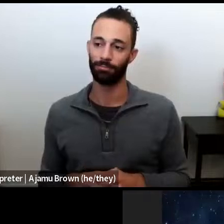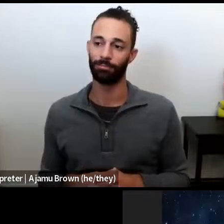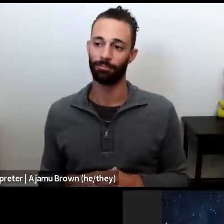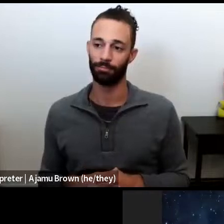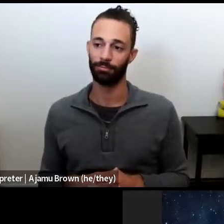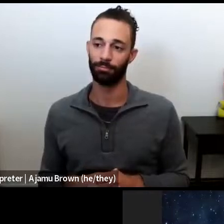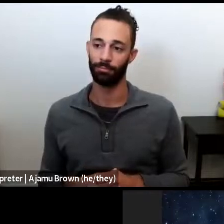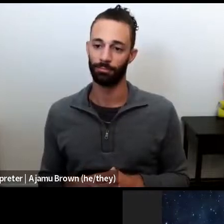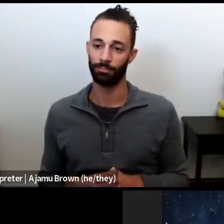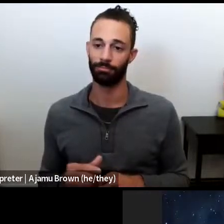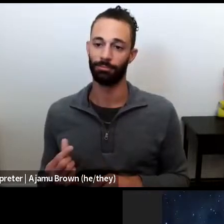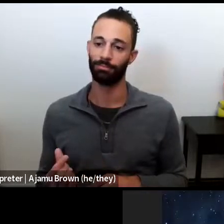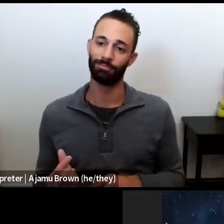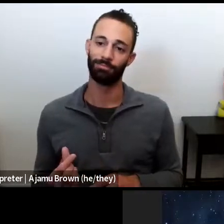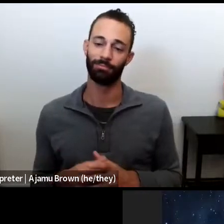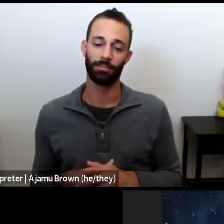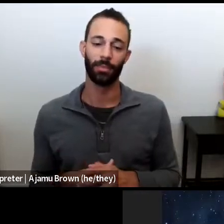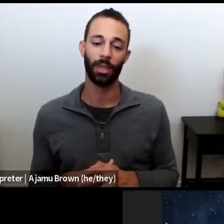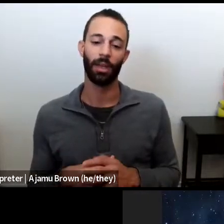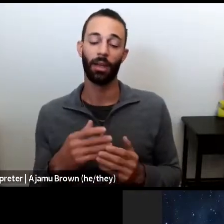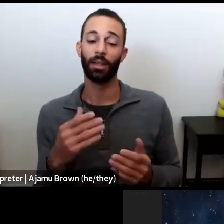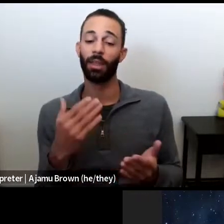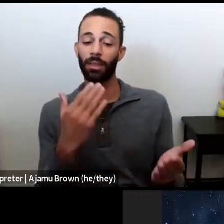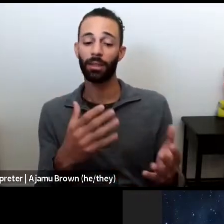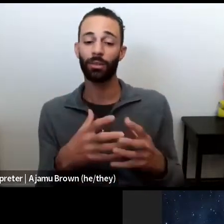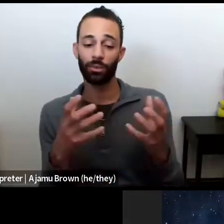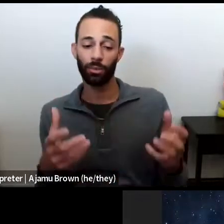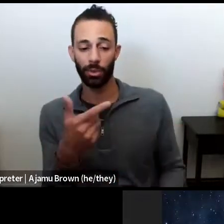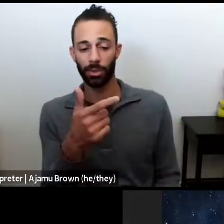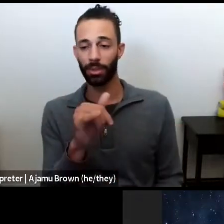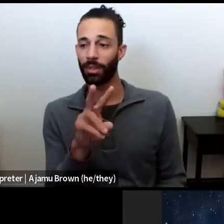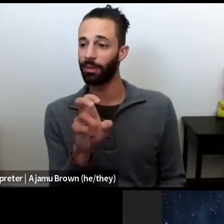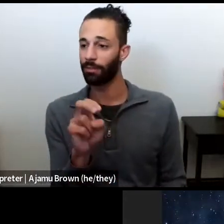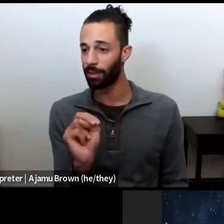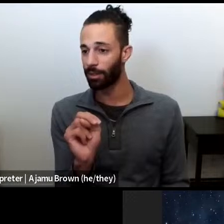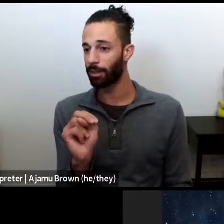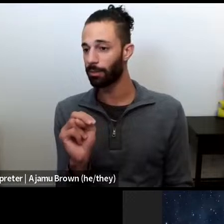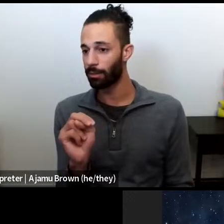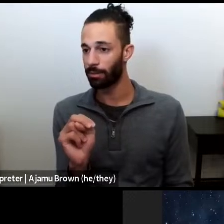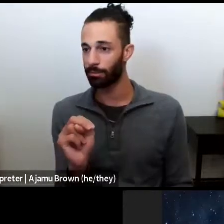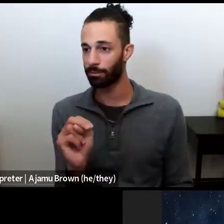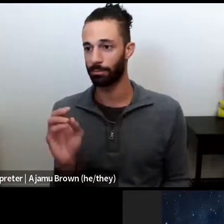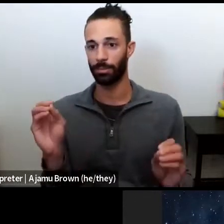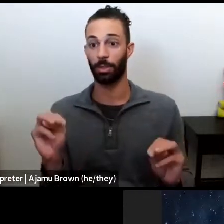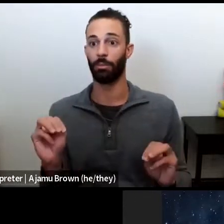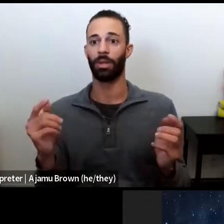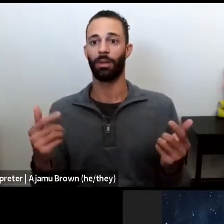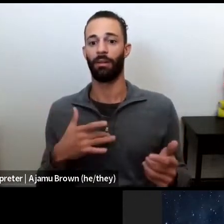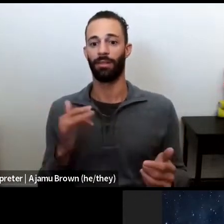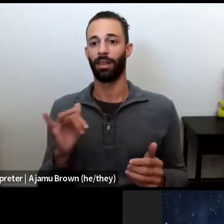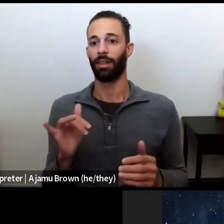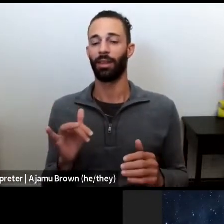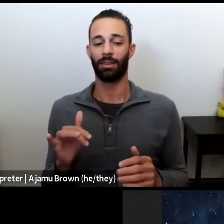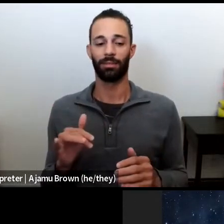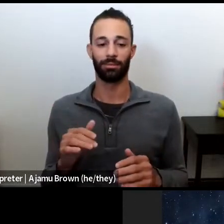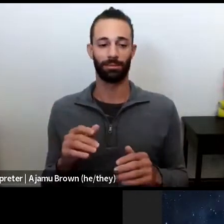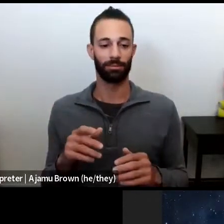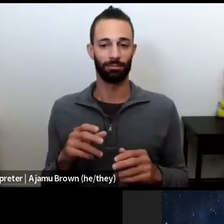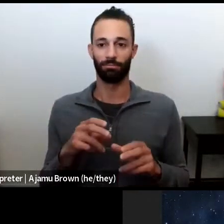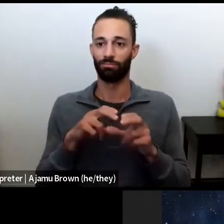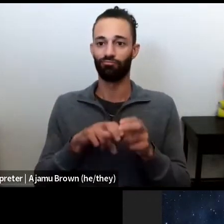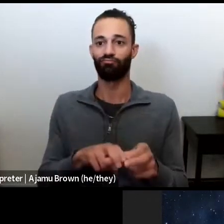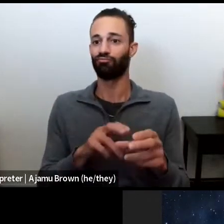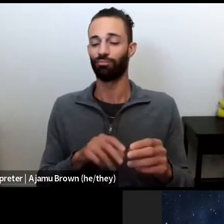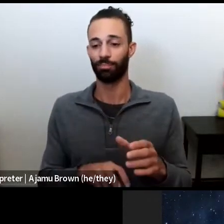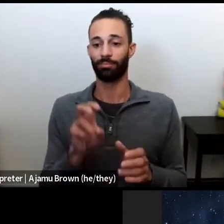Wonderful. Thank you so much, Given. Oh my God, I feel like I just got off a roller coaster a little bit.